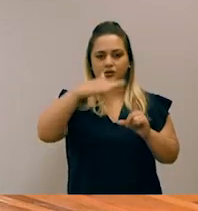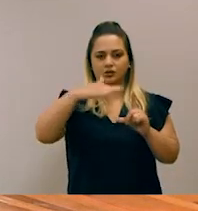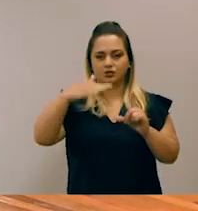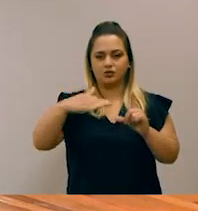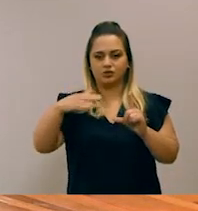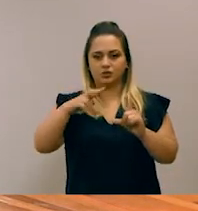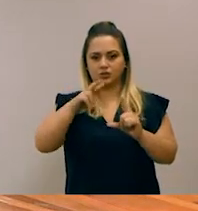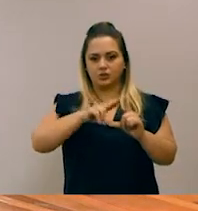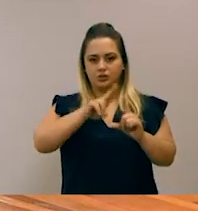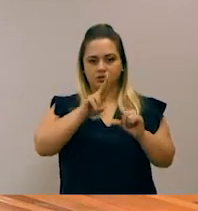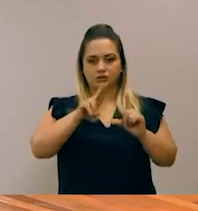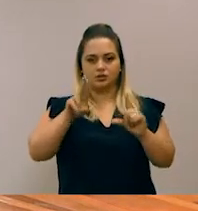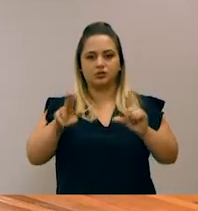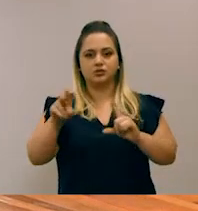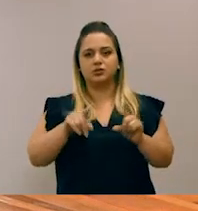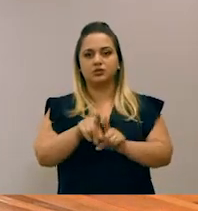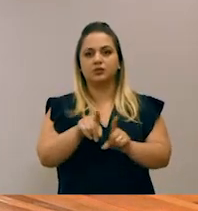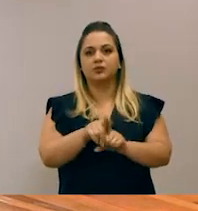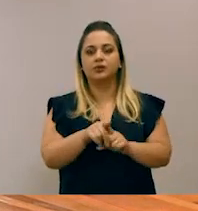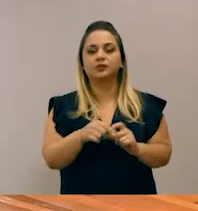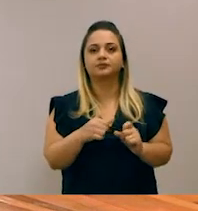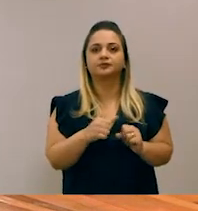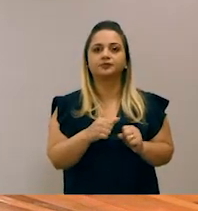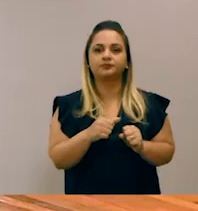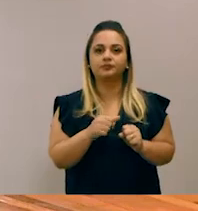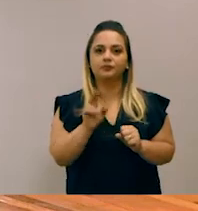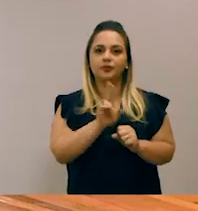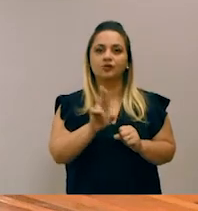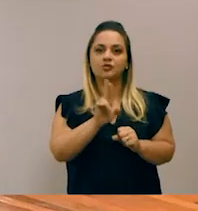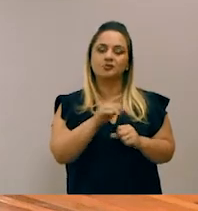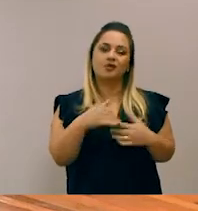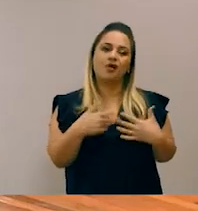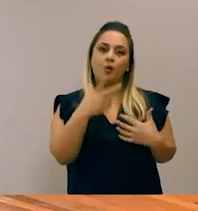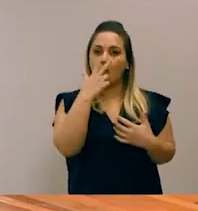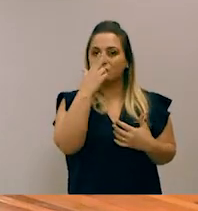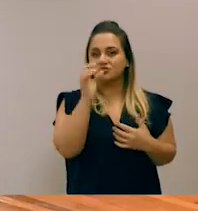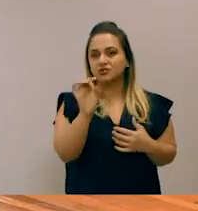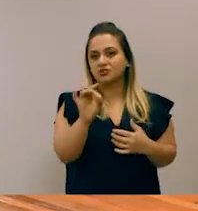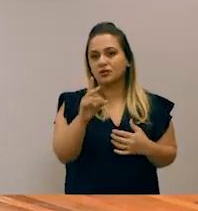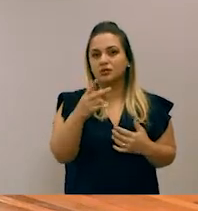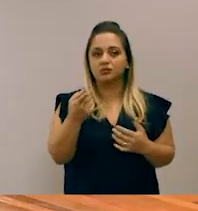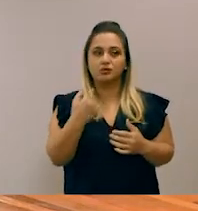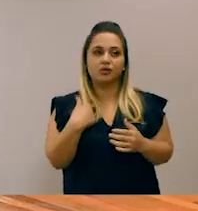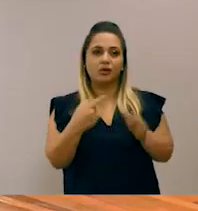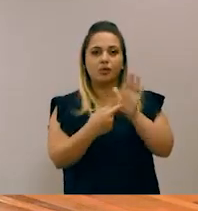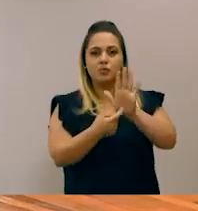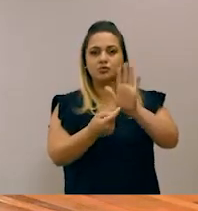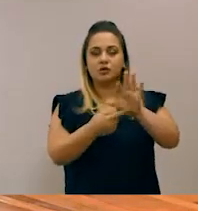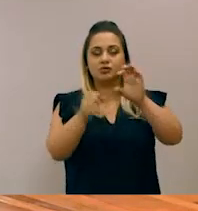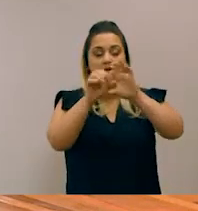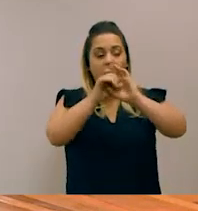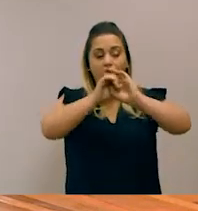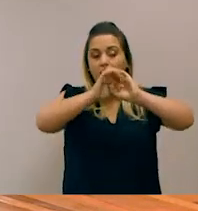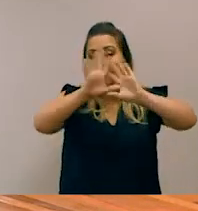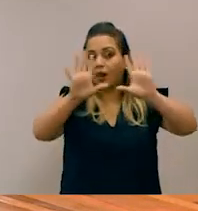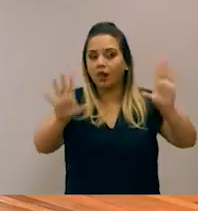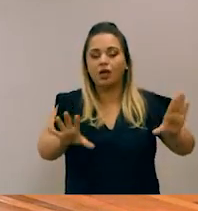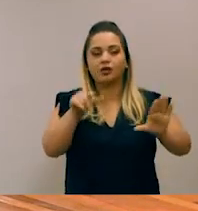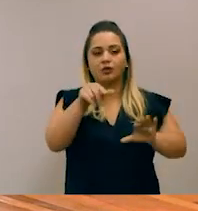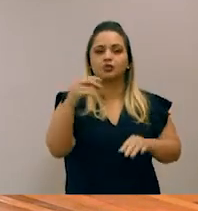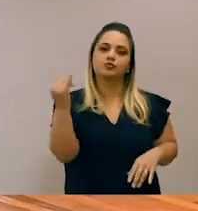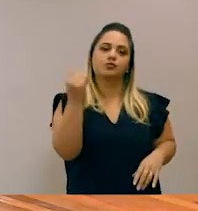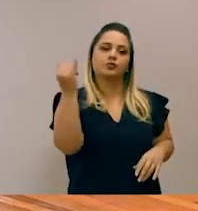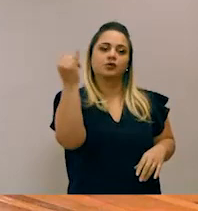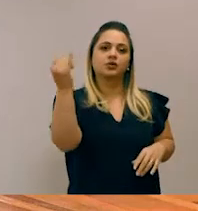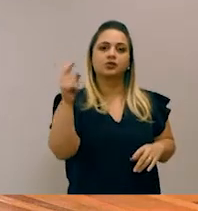proof, and the ones that are going to be used in this architecture. And this is it. I would like to make it